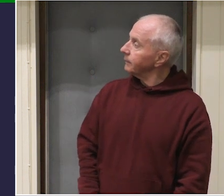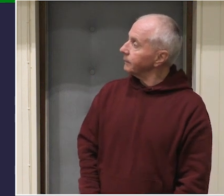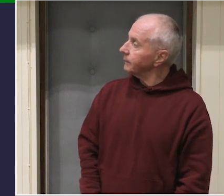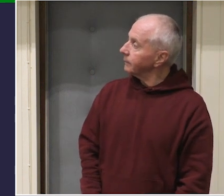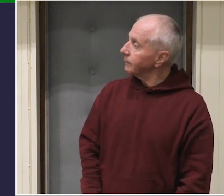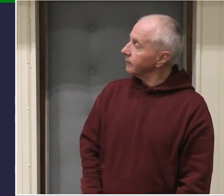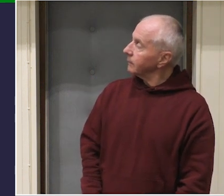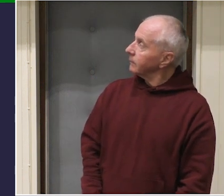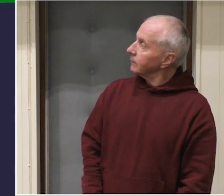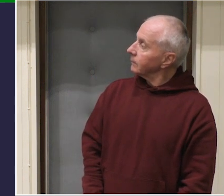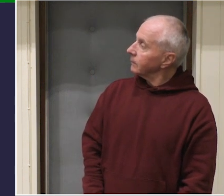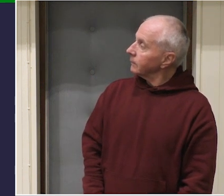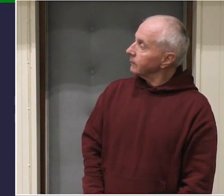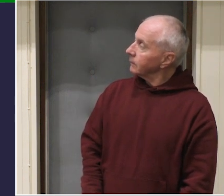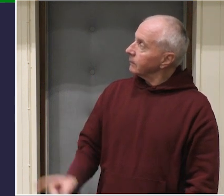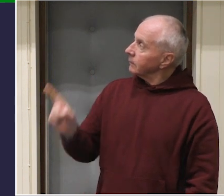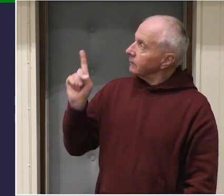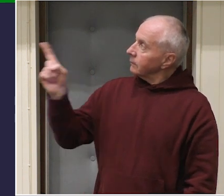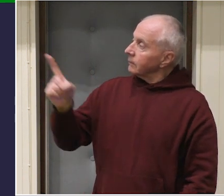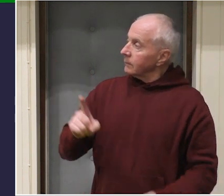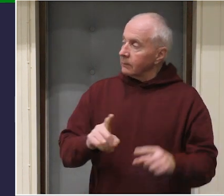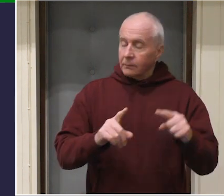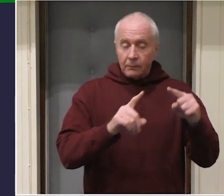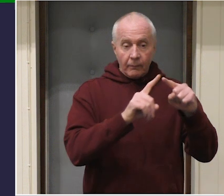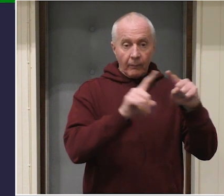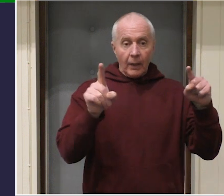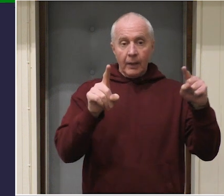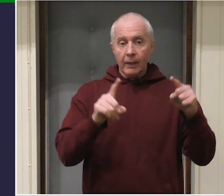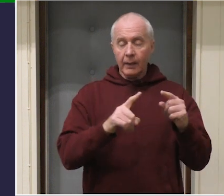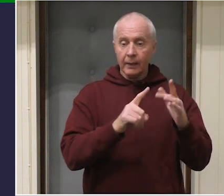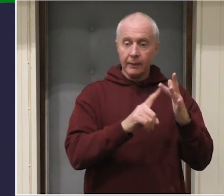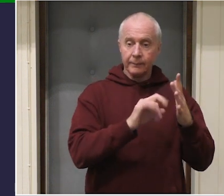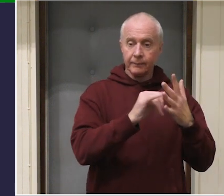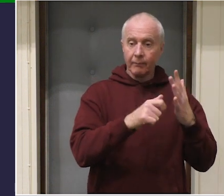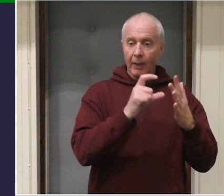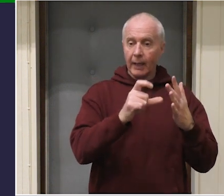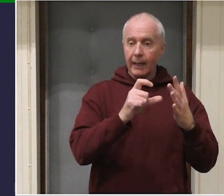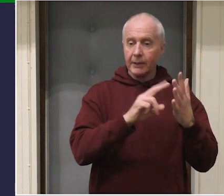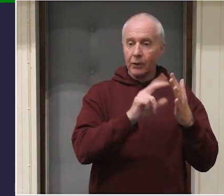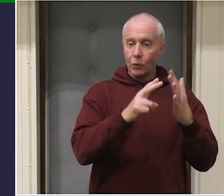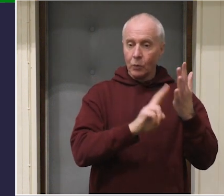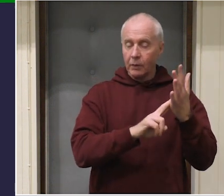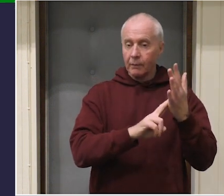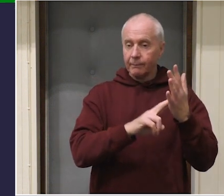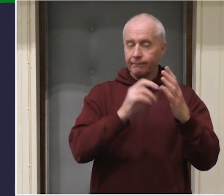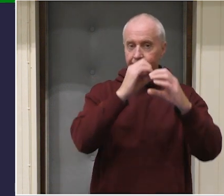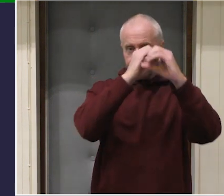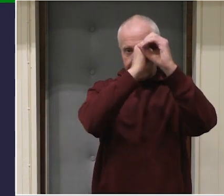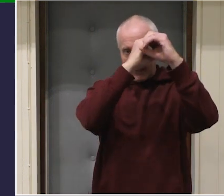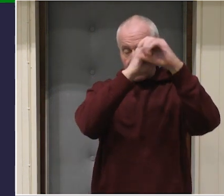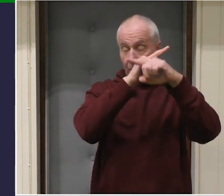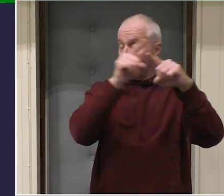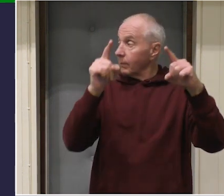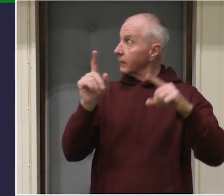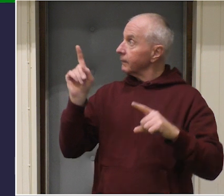next plot here, I've plotted a spectrum I took at the Isaac Newton telescope in summer a couple of years ago. And you'll